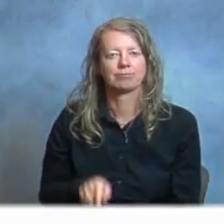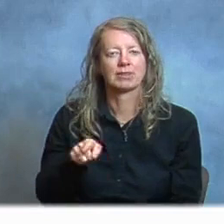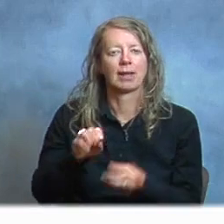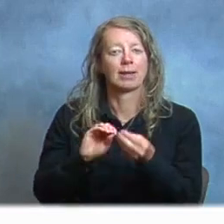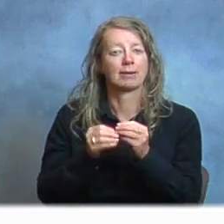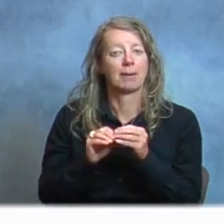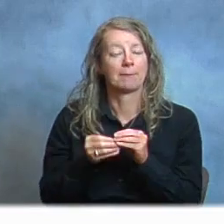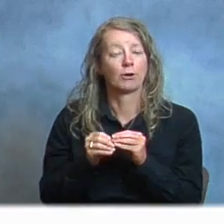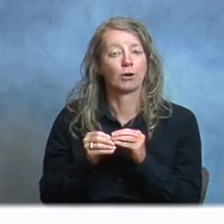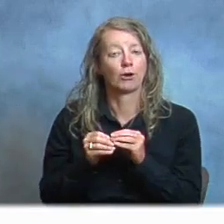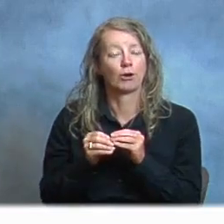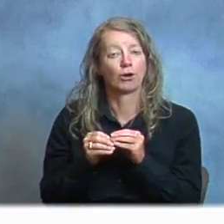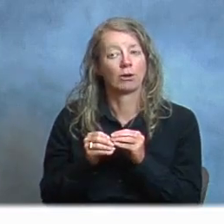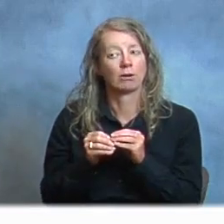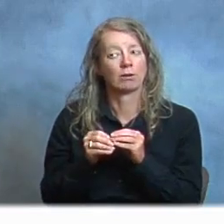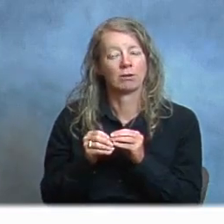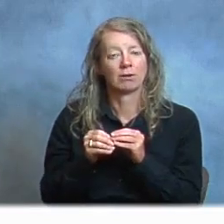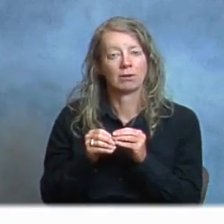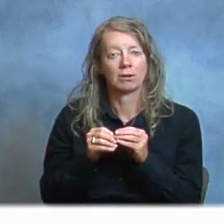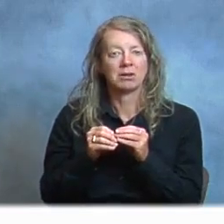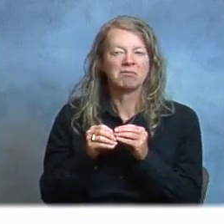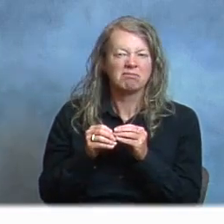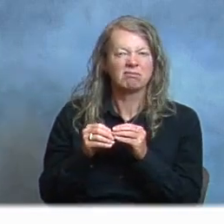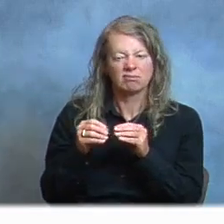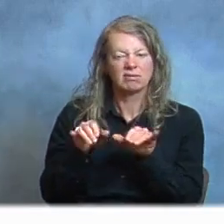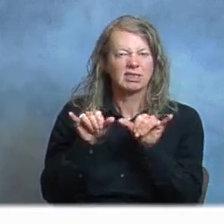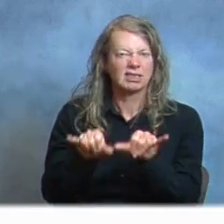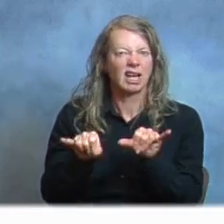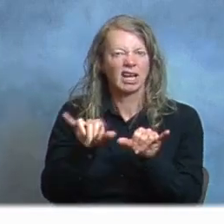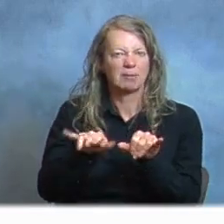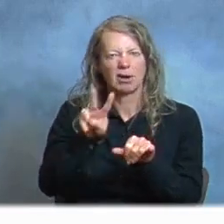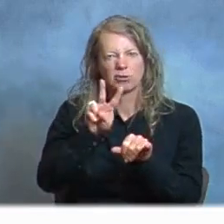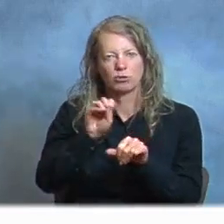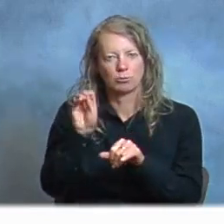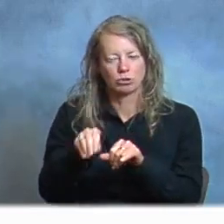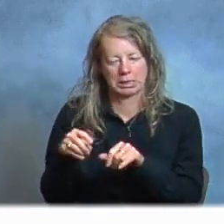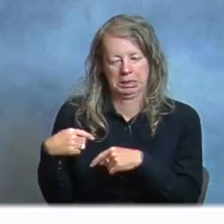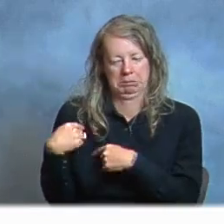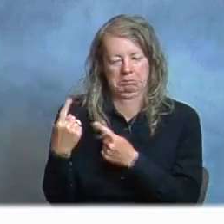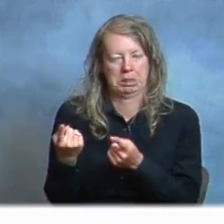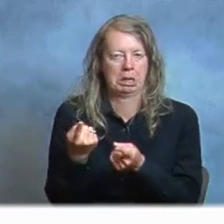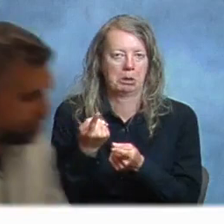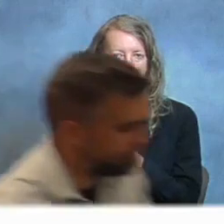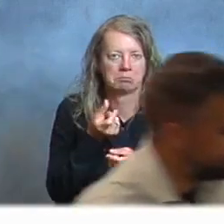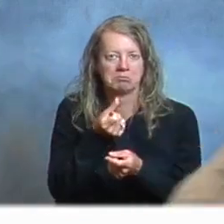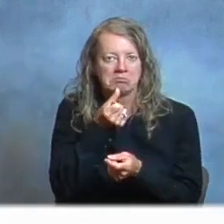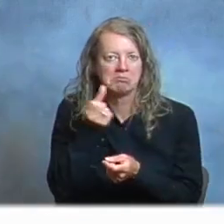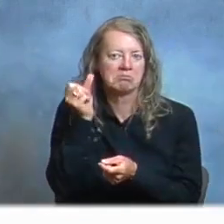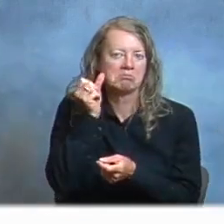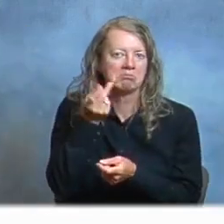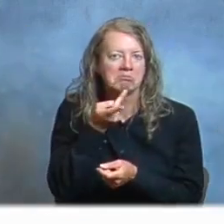has been in the upper 2% for the last few days now.